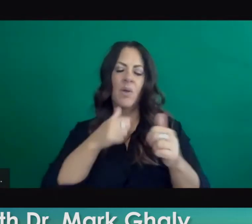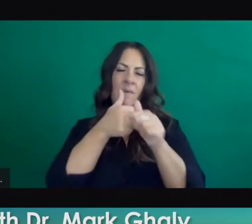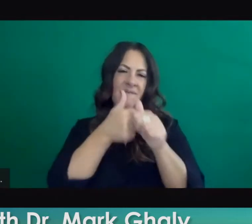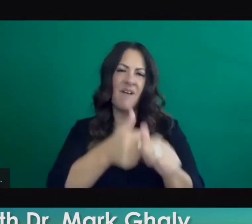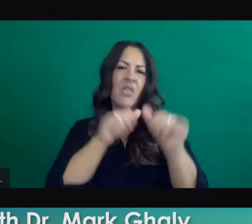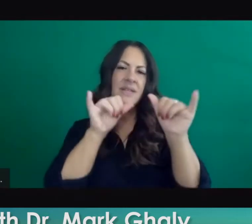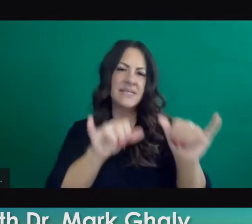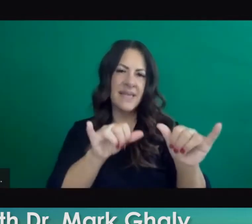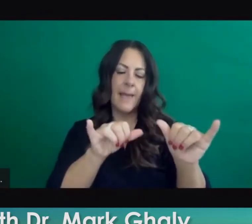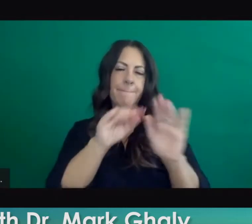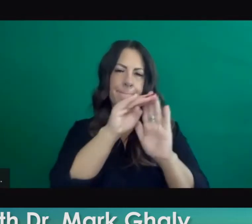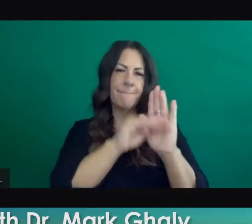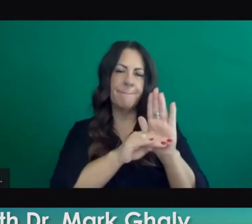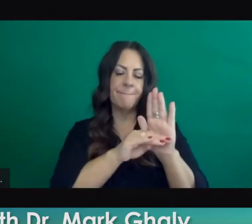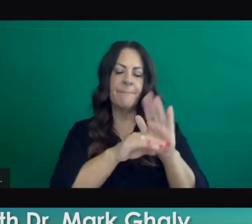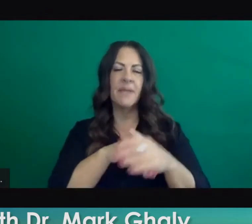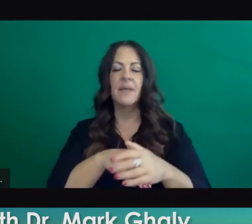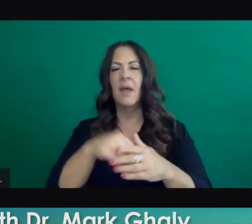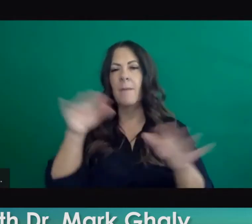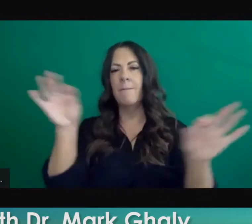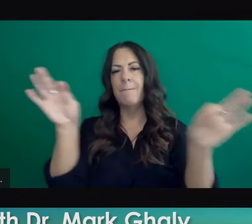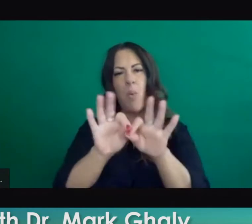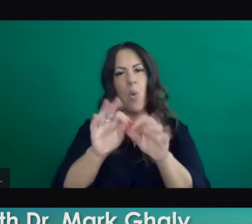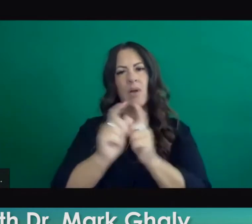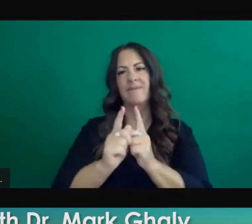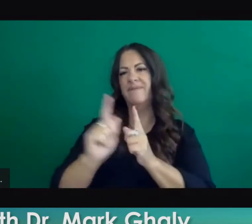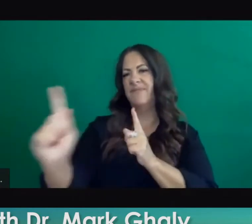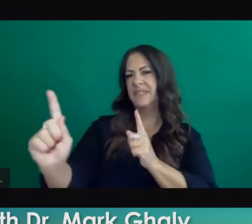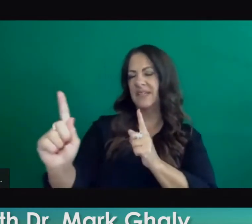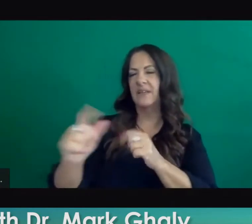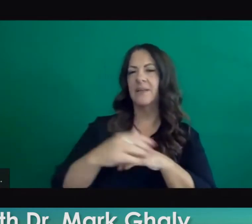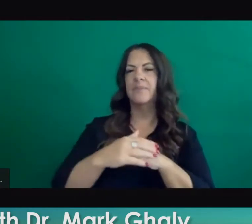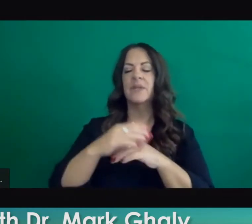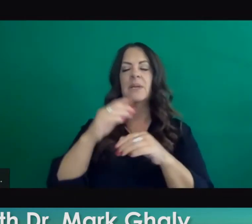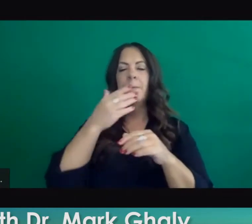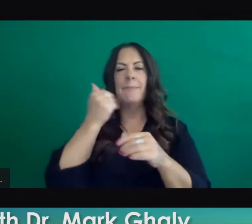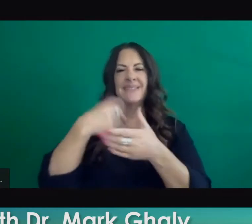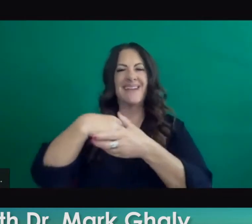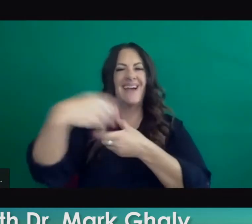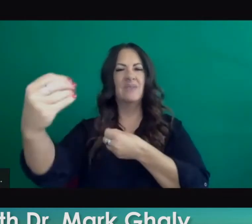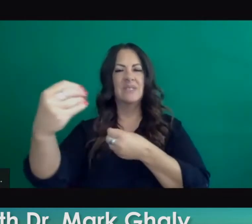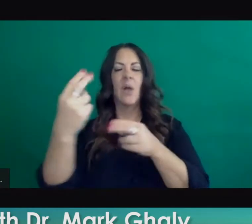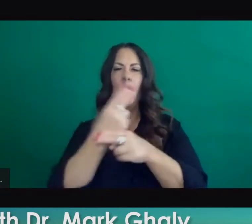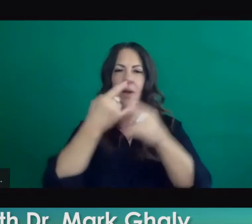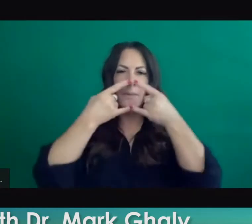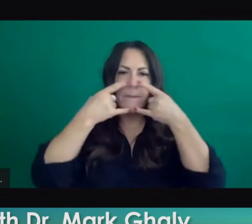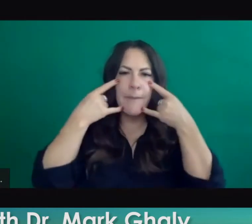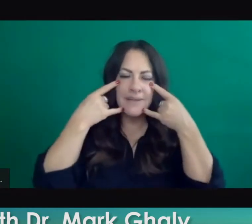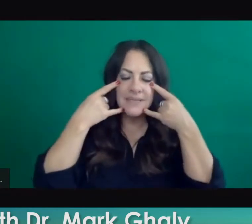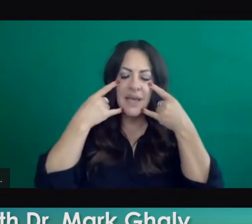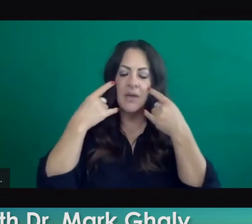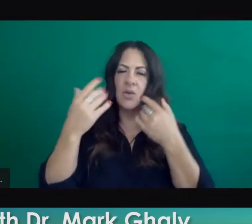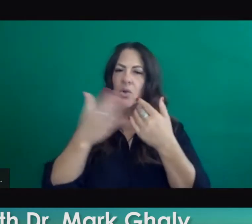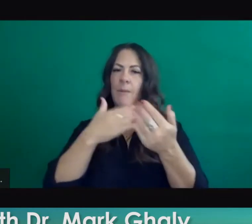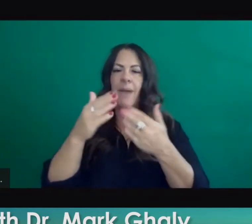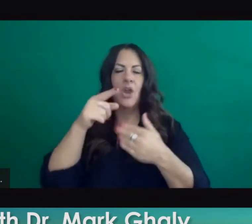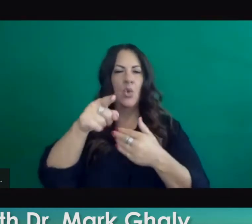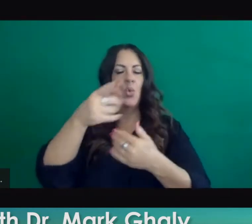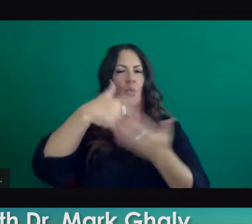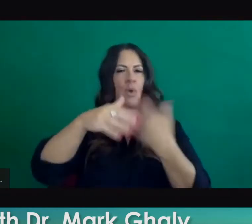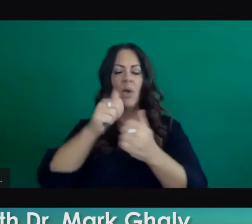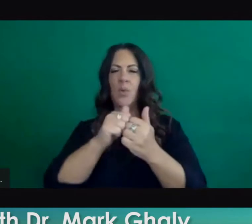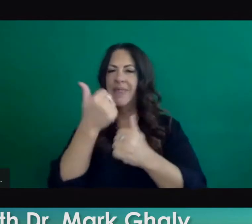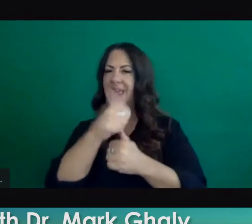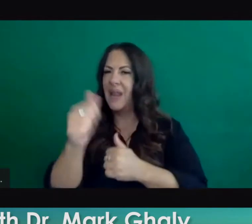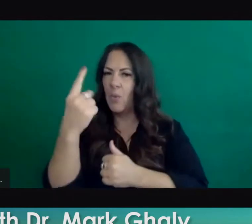that remaining physically distanced, doing things outdoors when possible, wearing your face covering throughout your interactions